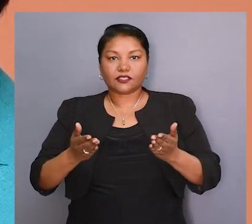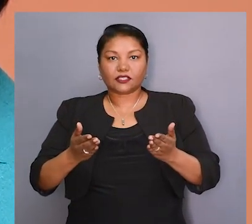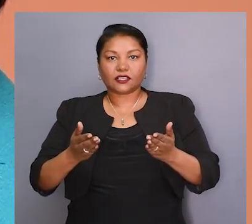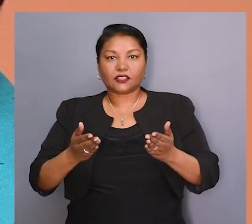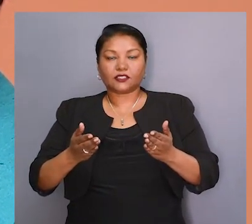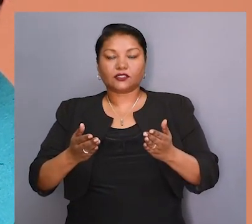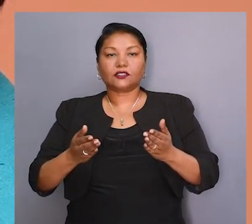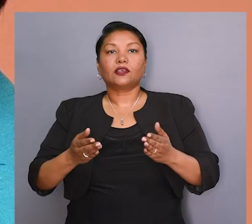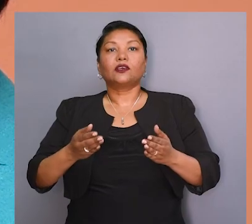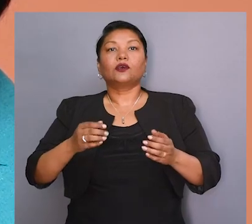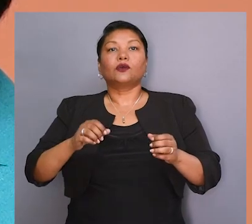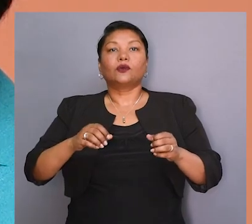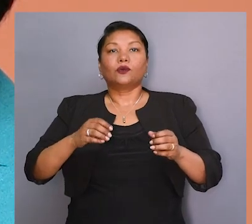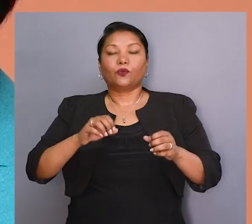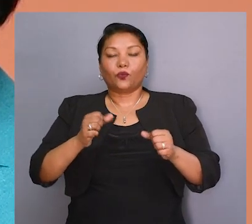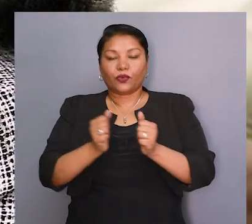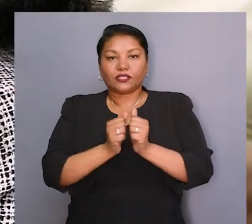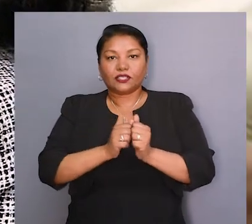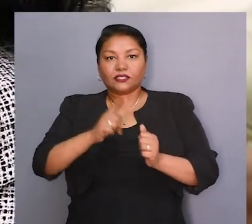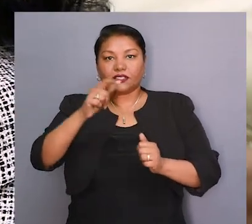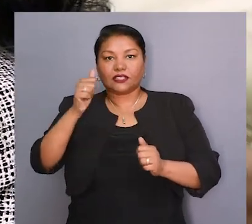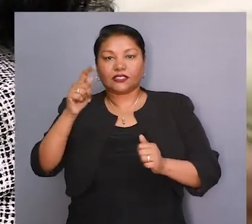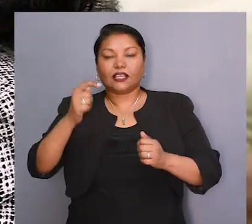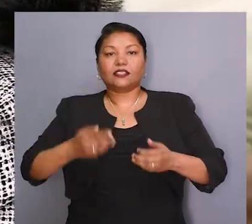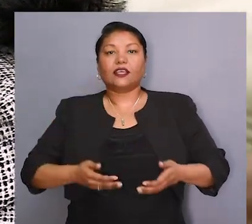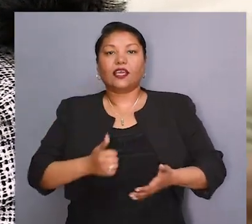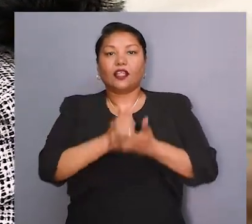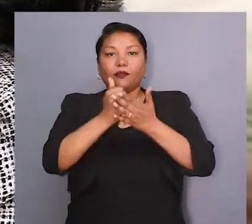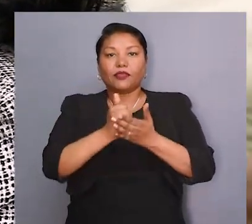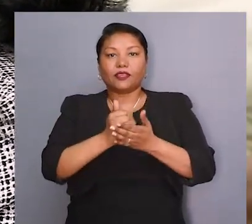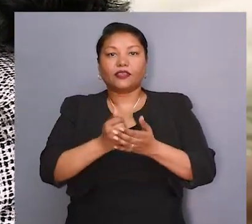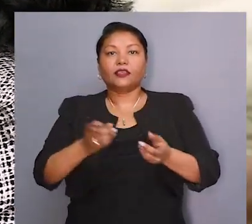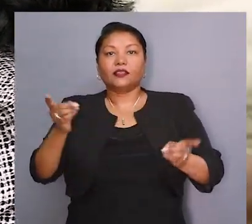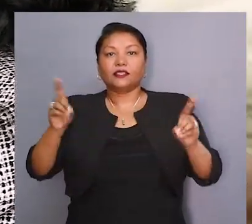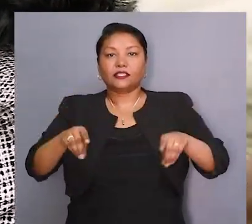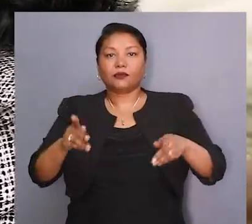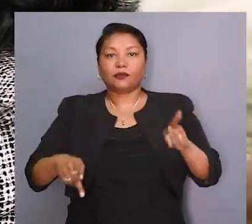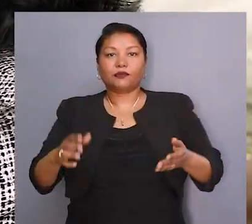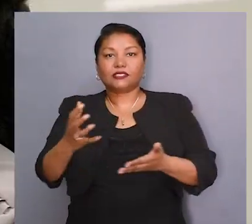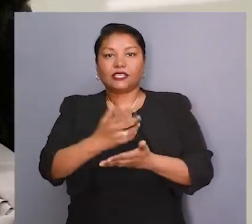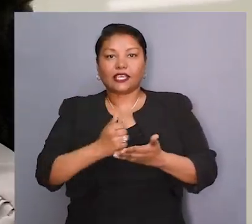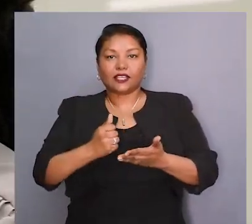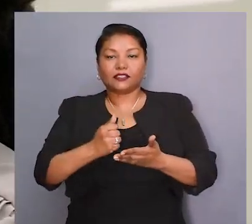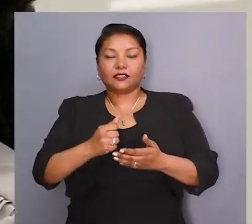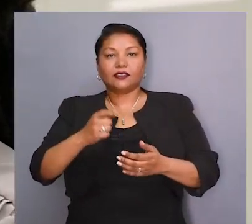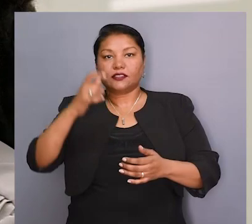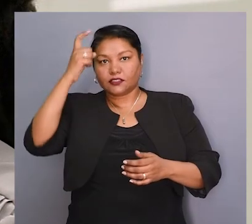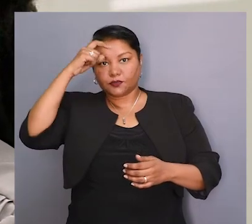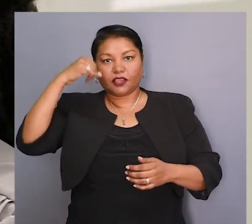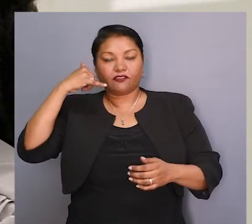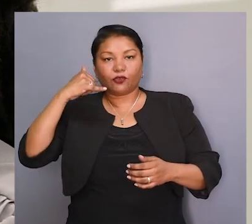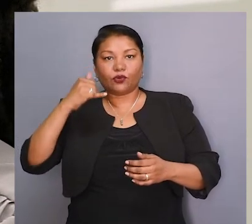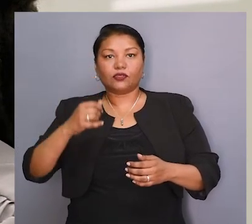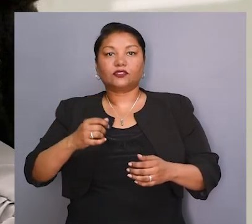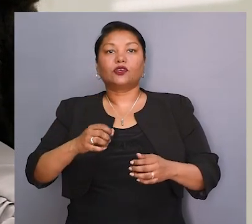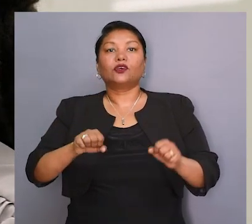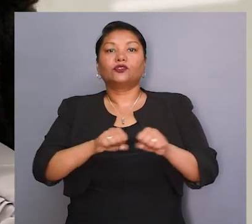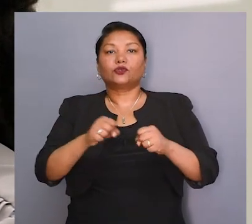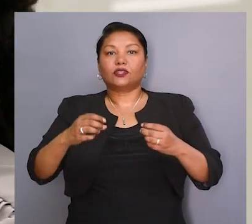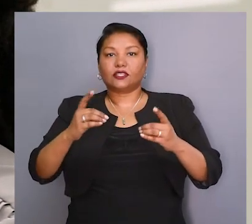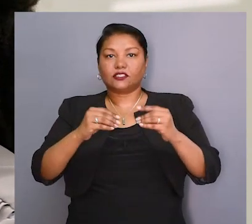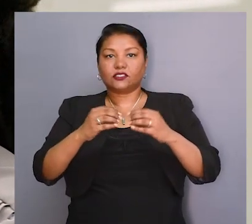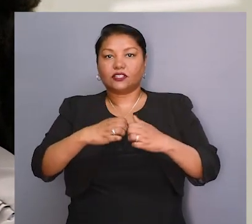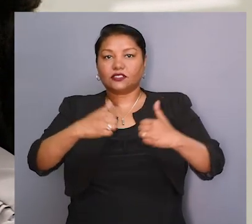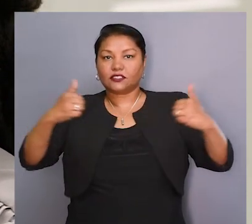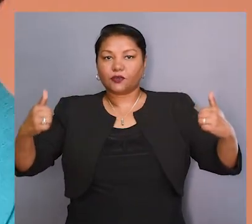services through the provision of assistive mobile devices, whilst reducing the digital